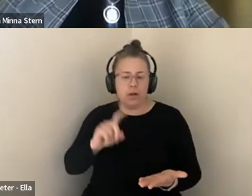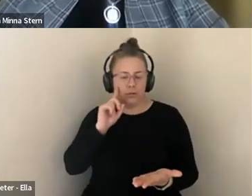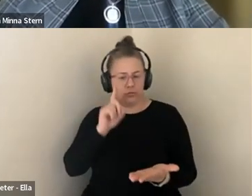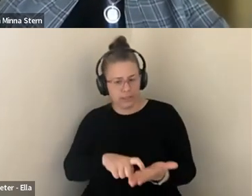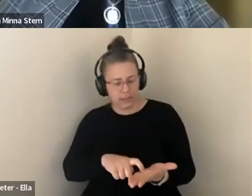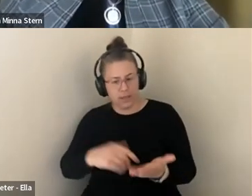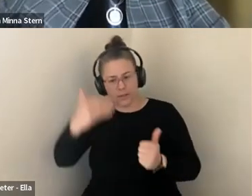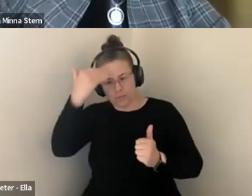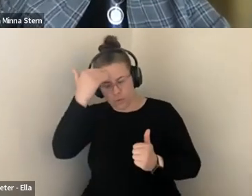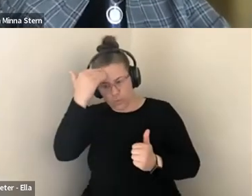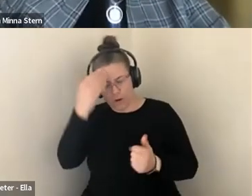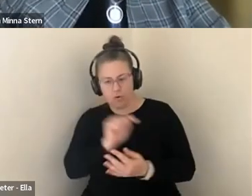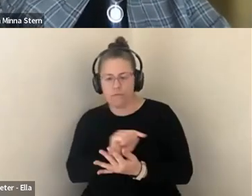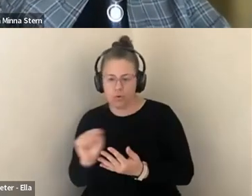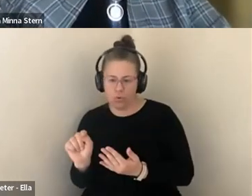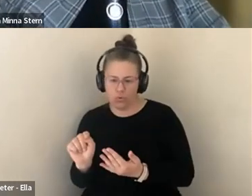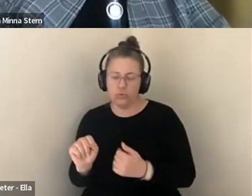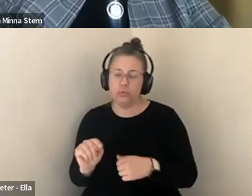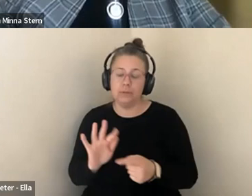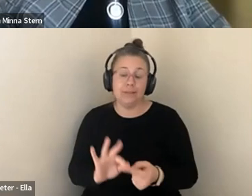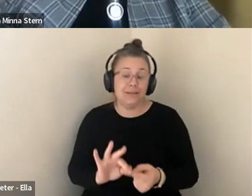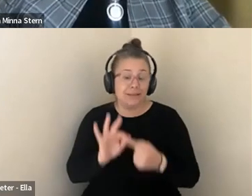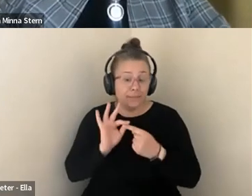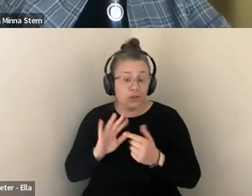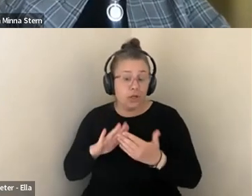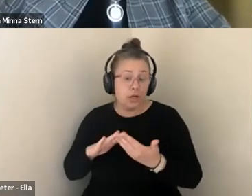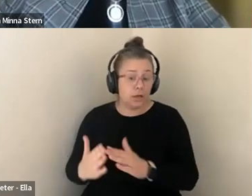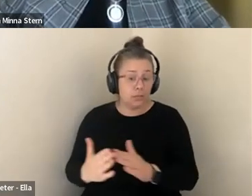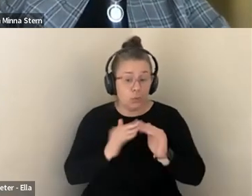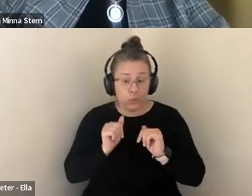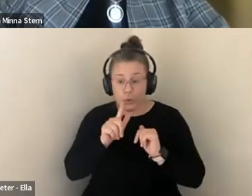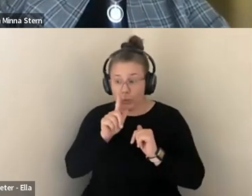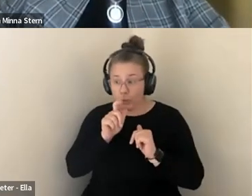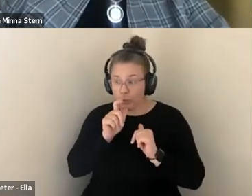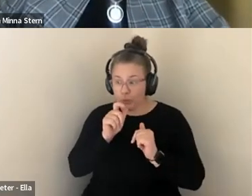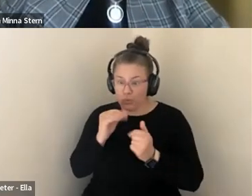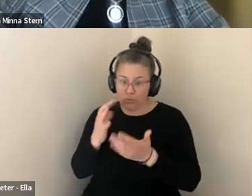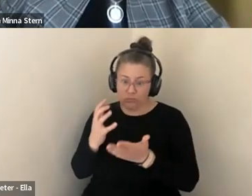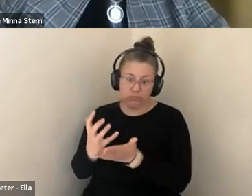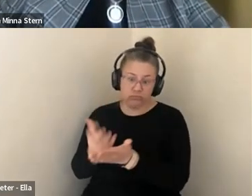on communities who have been misused or marginalized in the past.